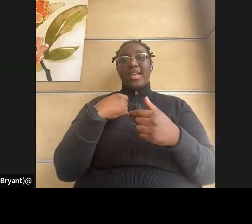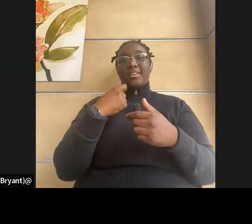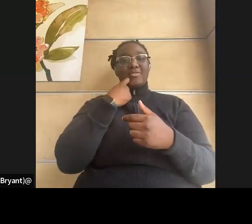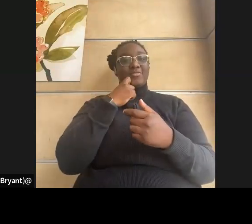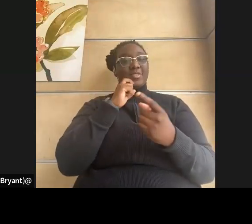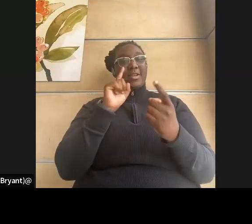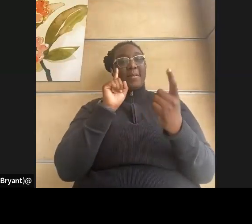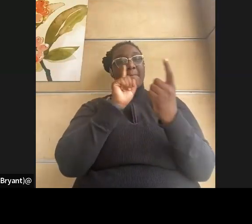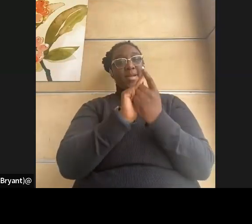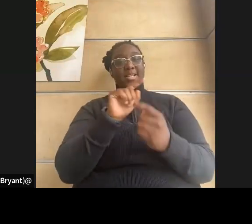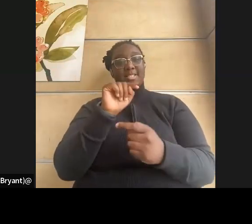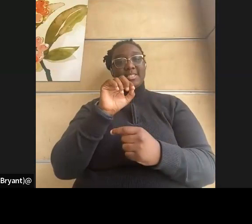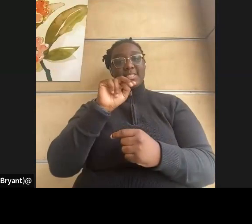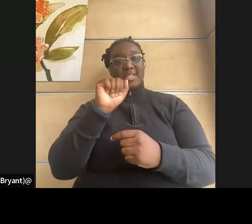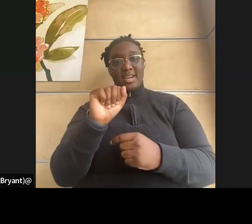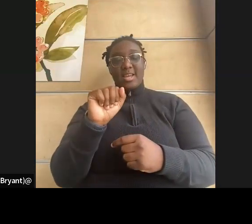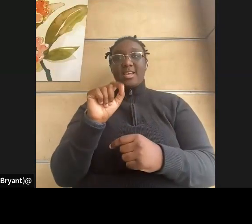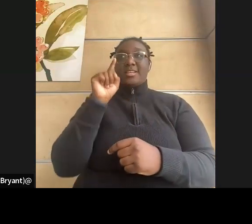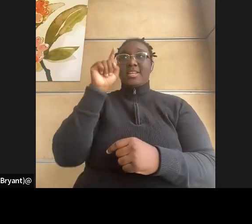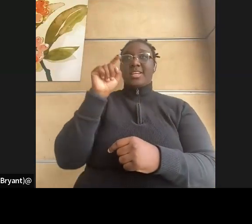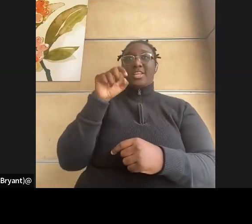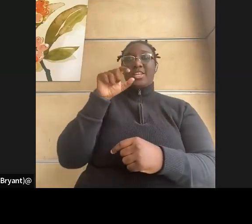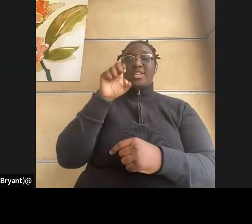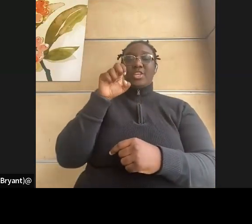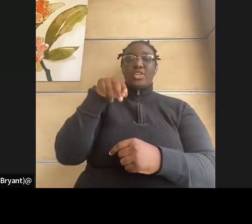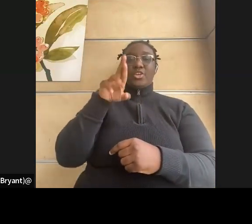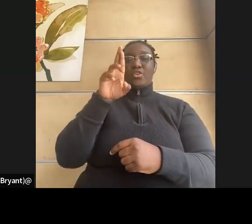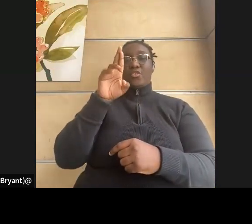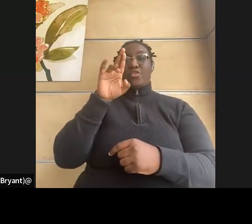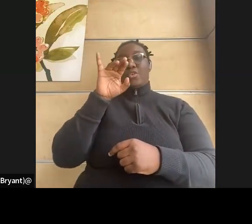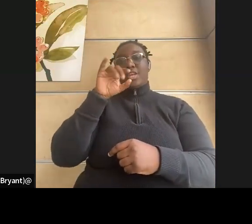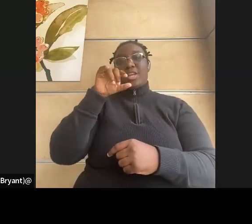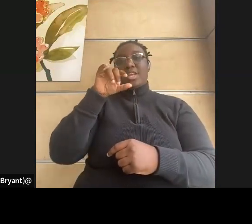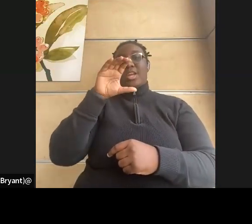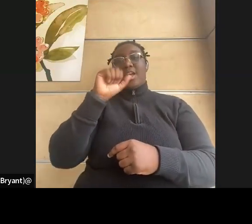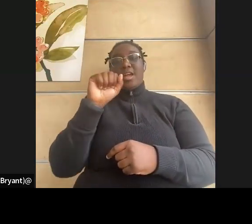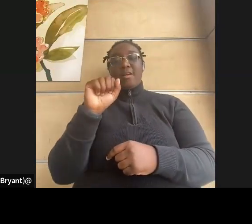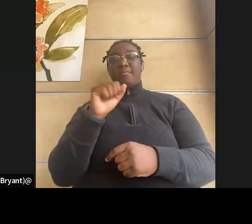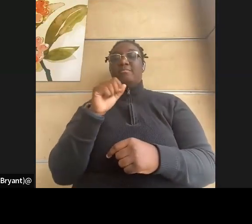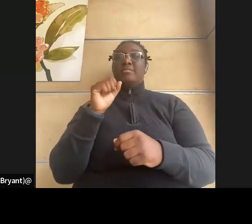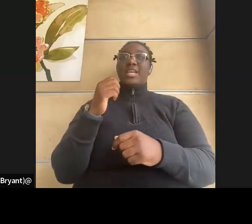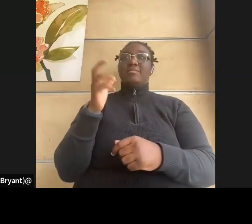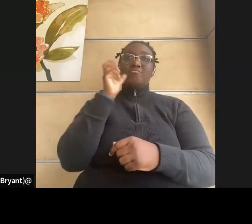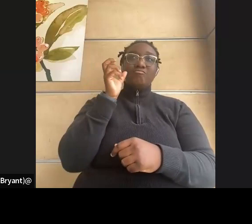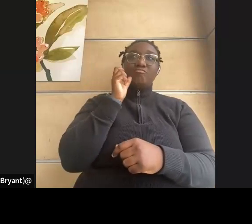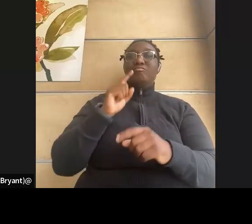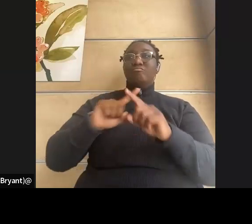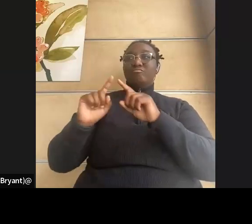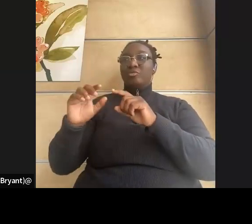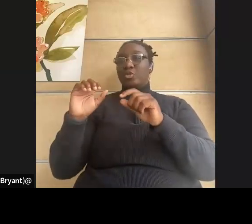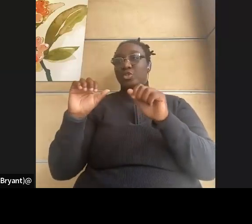Coast, up in Eureka, and hearing about the great work she's doing and the challenges. And so one thing I wanted to